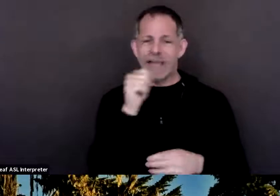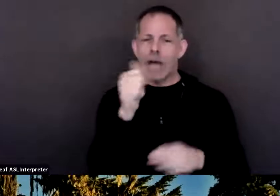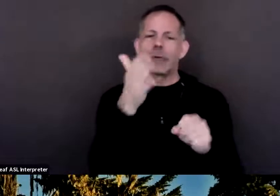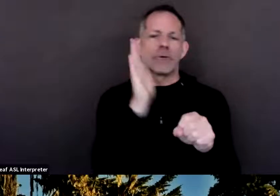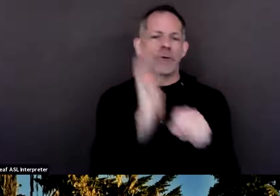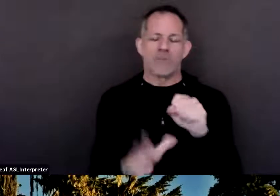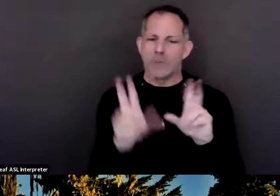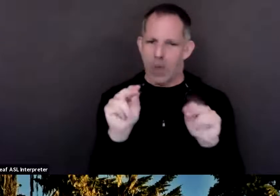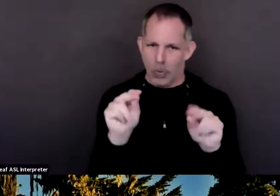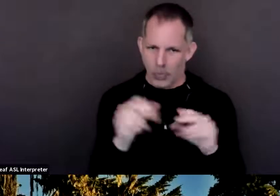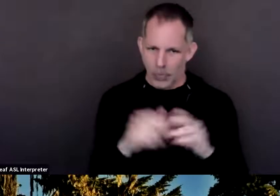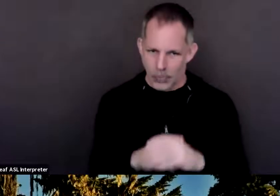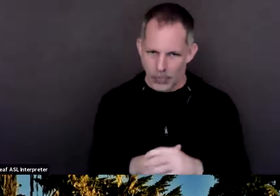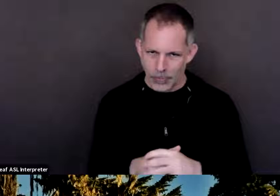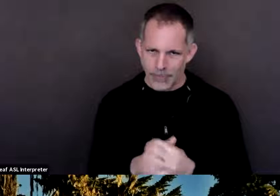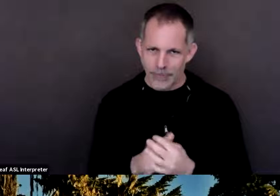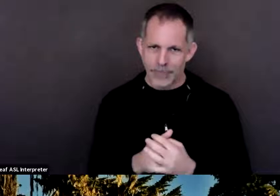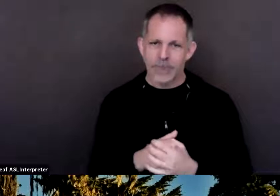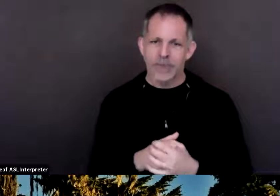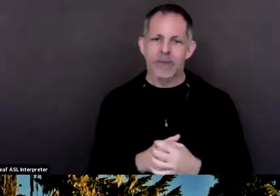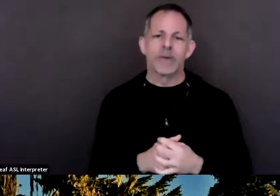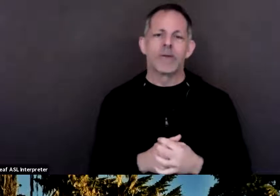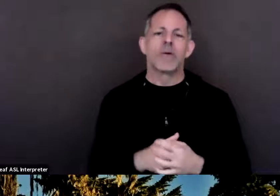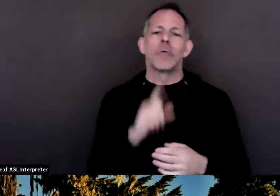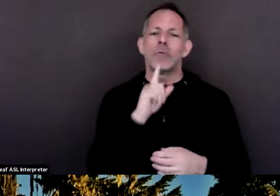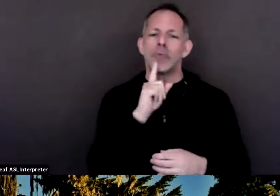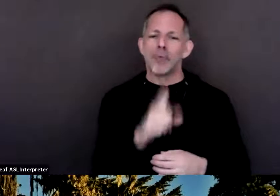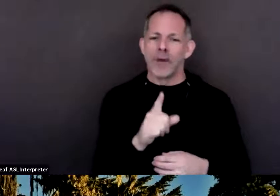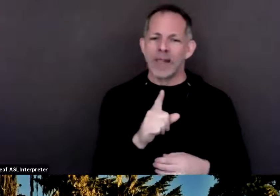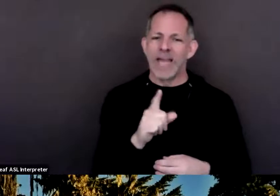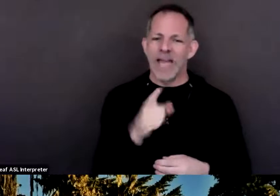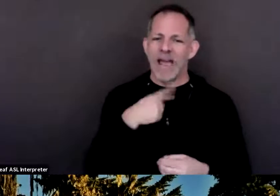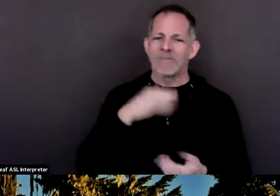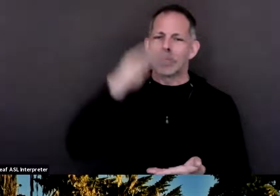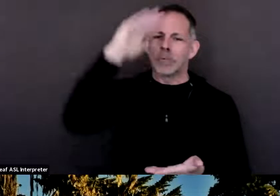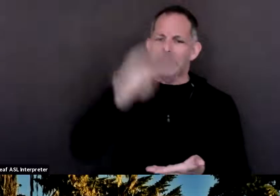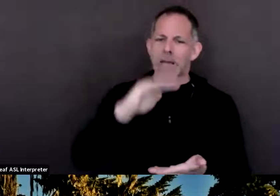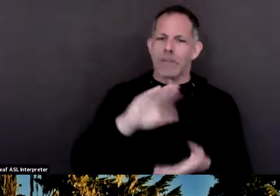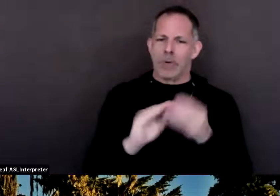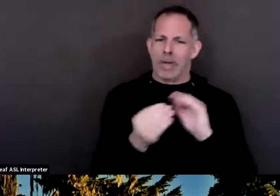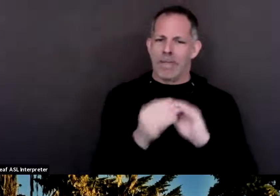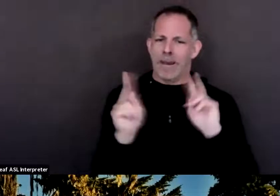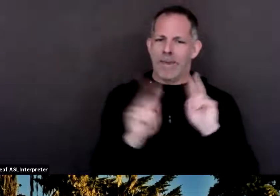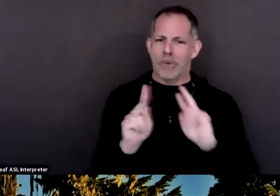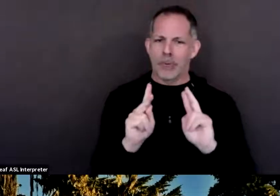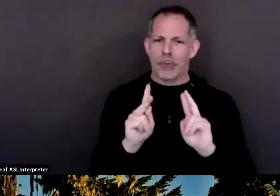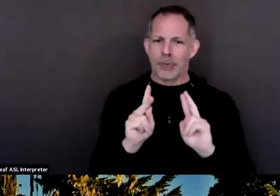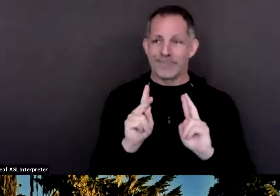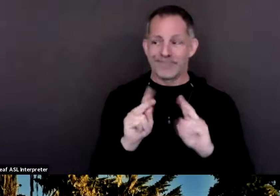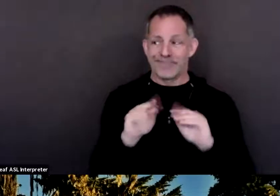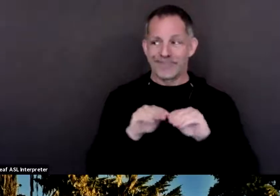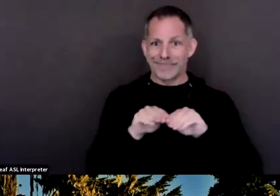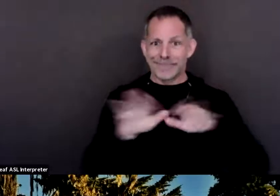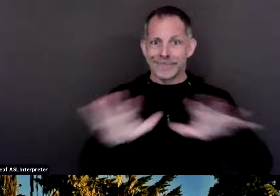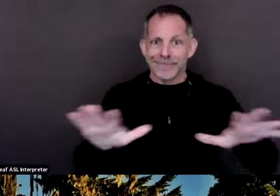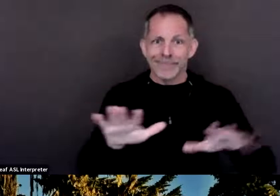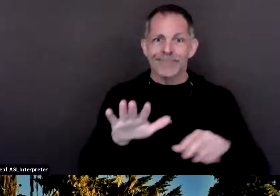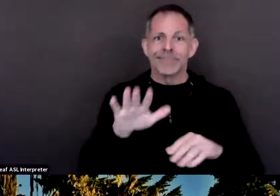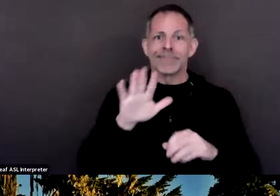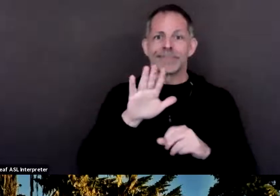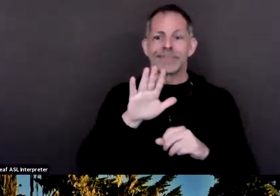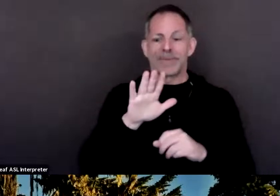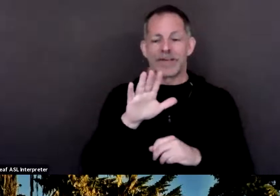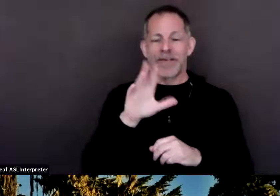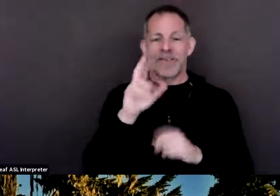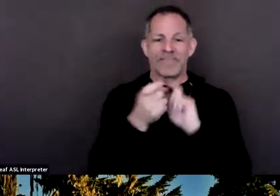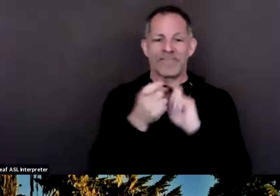really eliminate sustained transmission, which is our goal. Our goal is to have it so that when the virus tries to jump